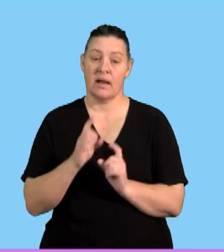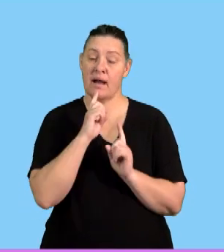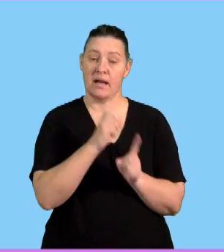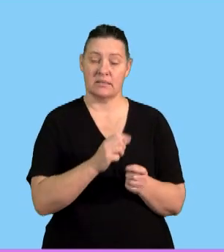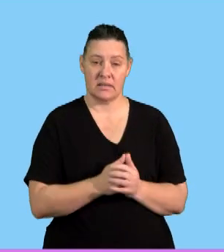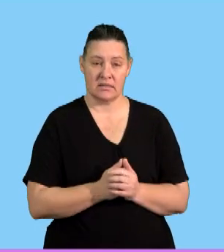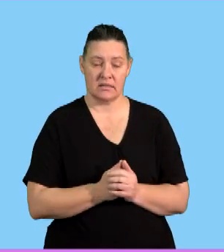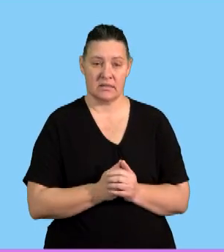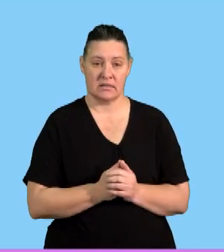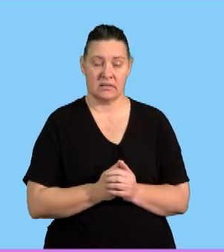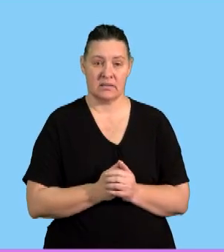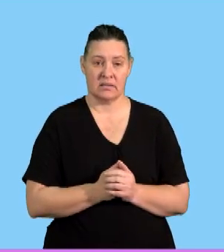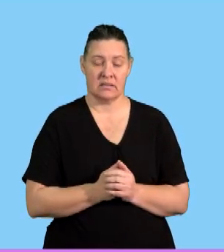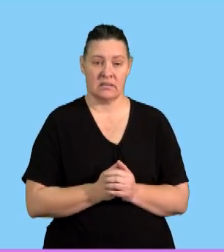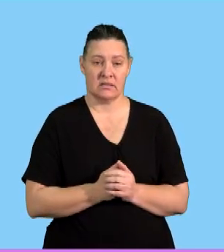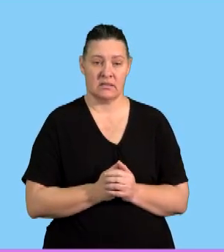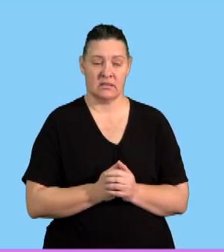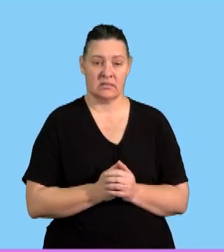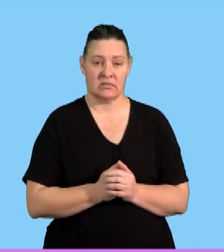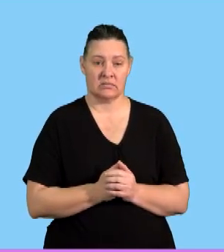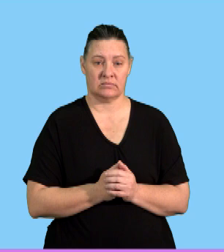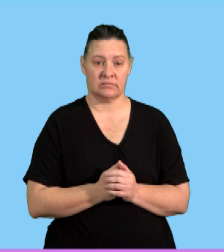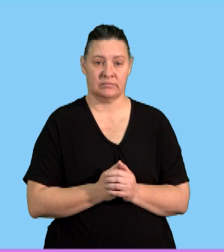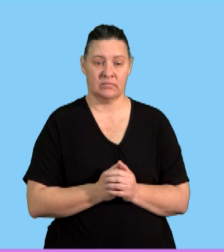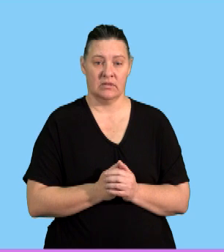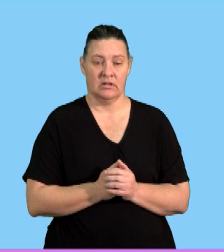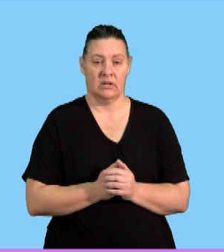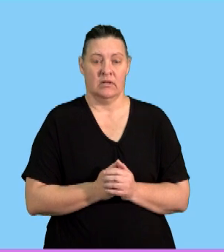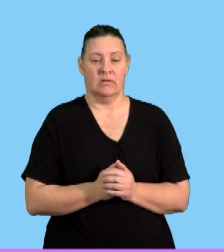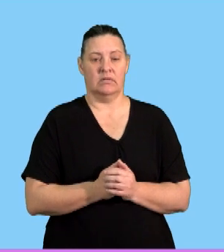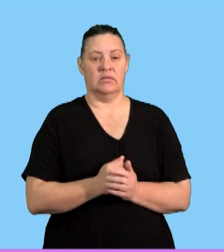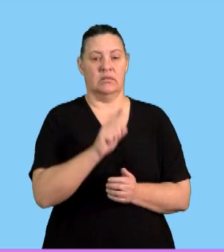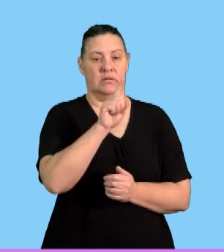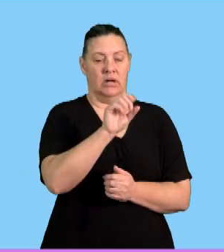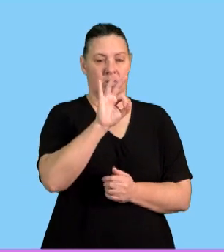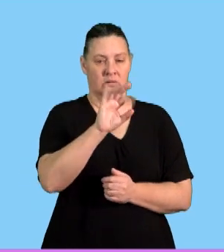answer will be